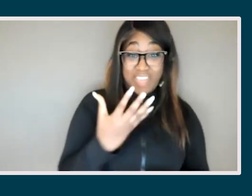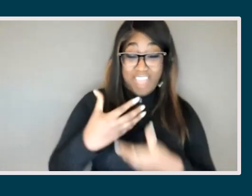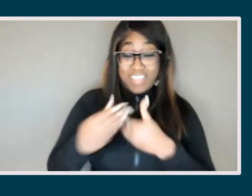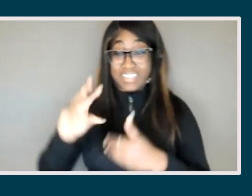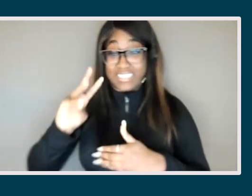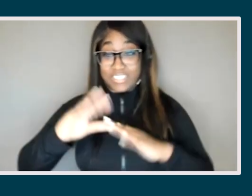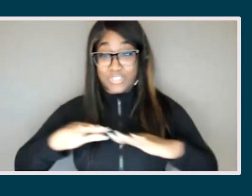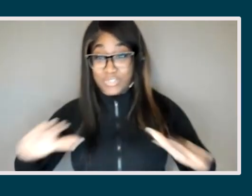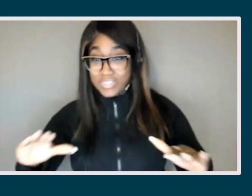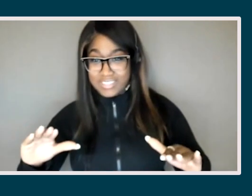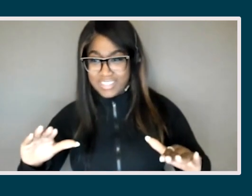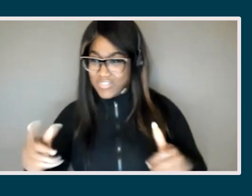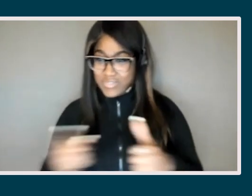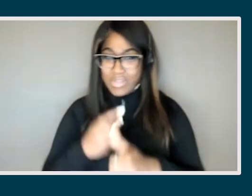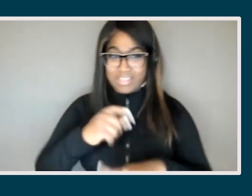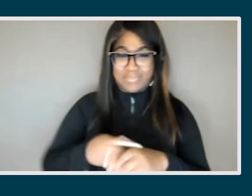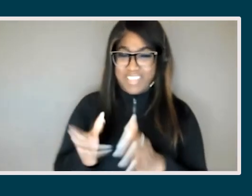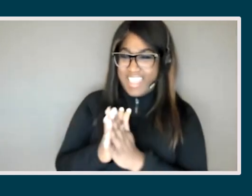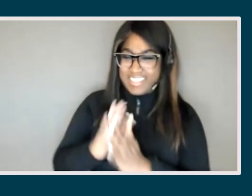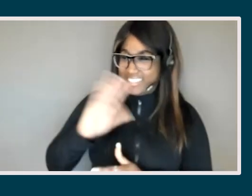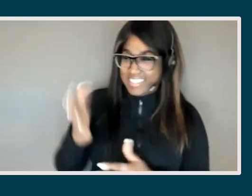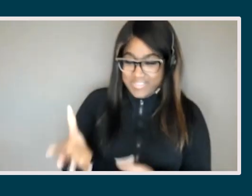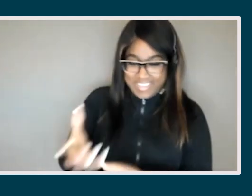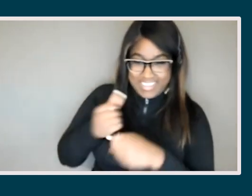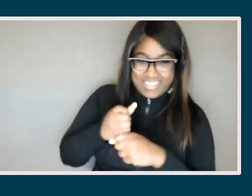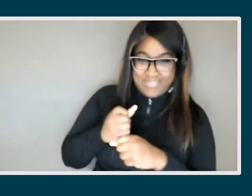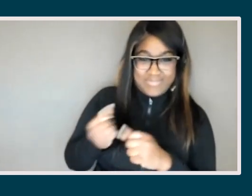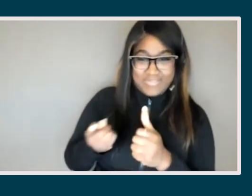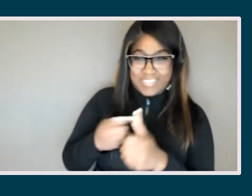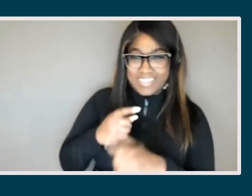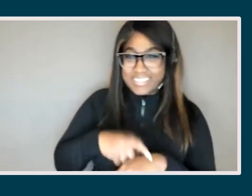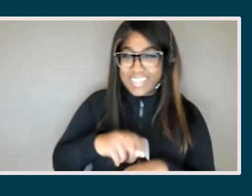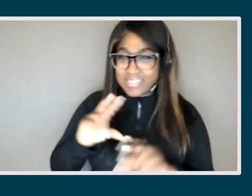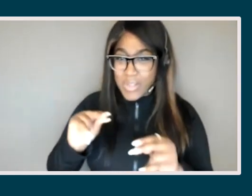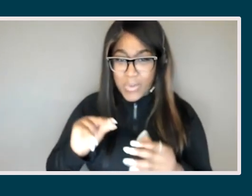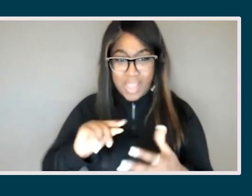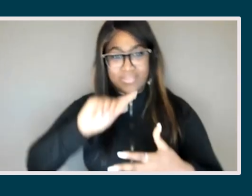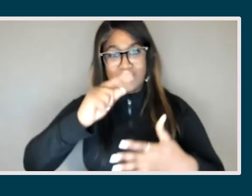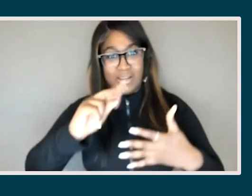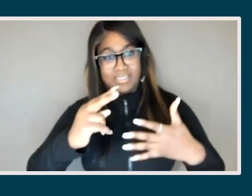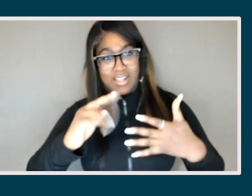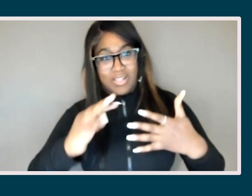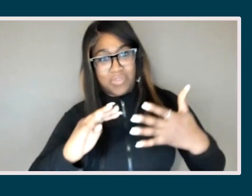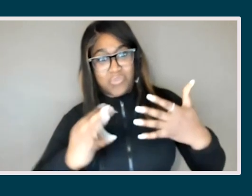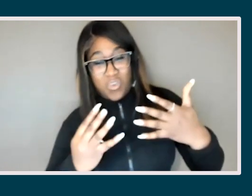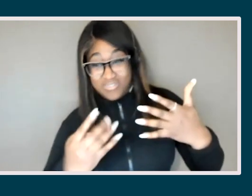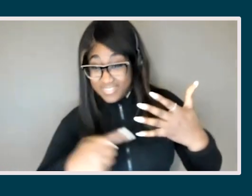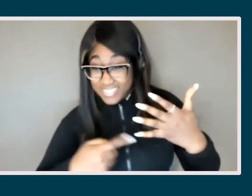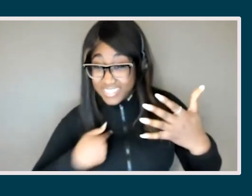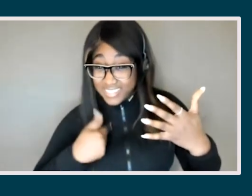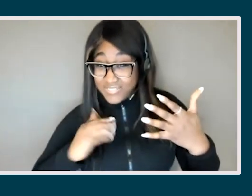what I wanted the first time. Like, there's all these people in line. And so I've always